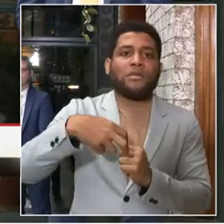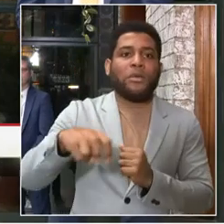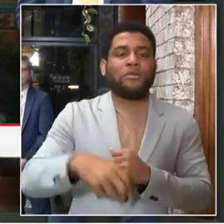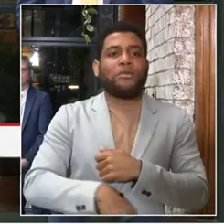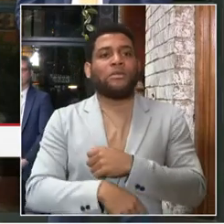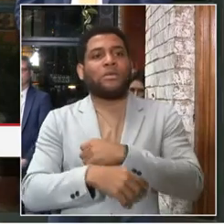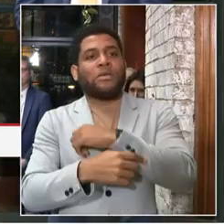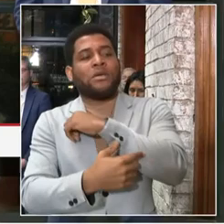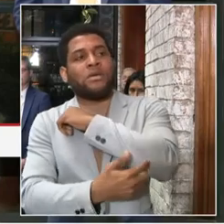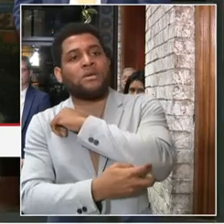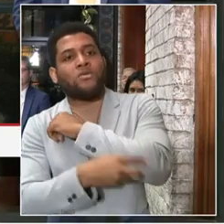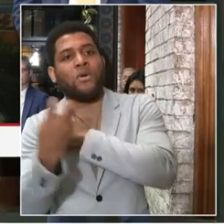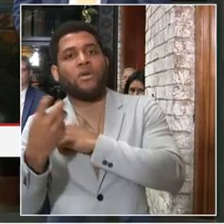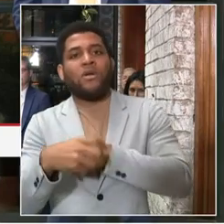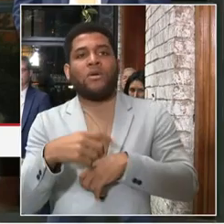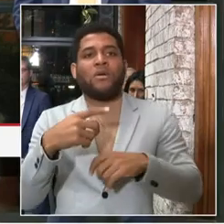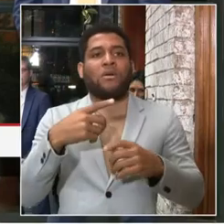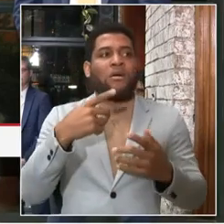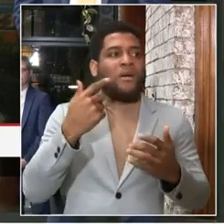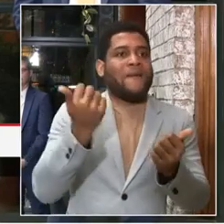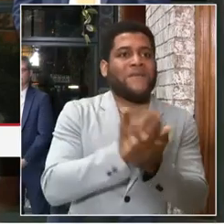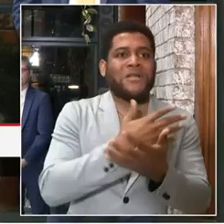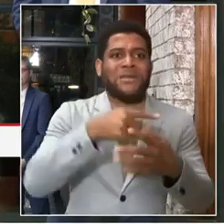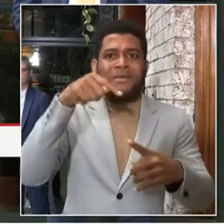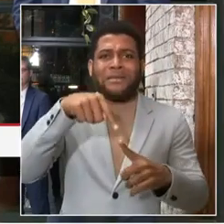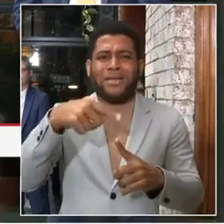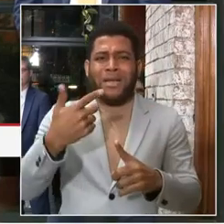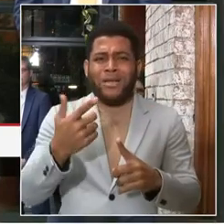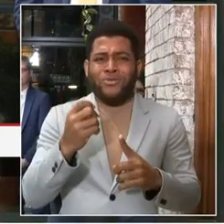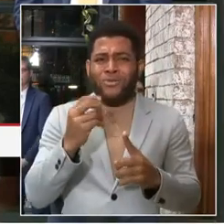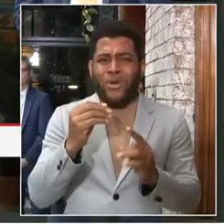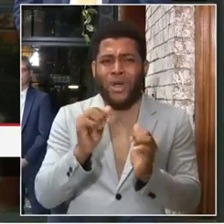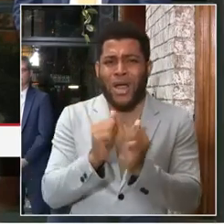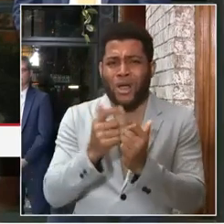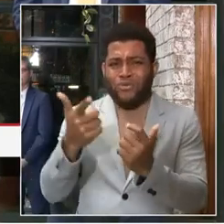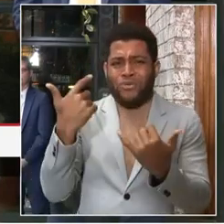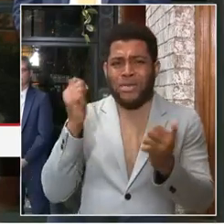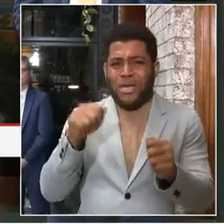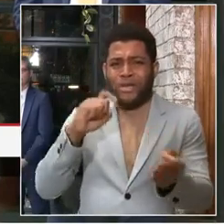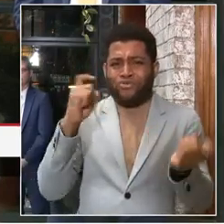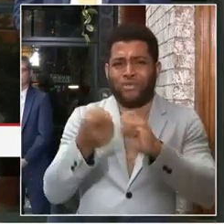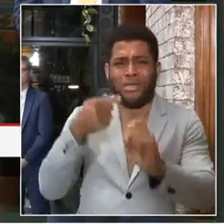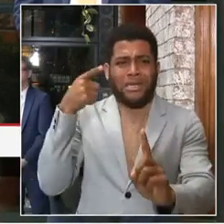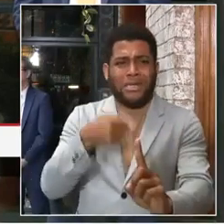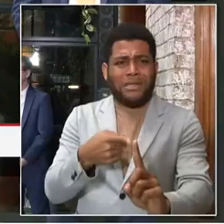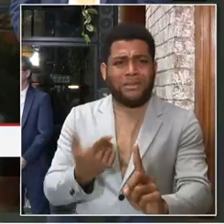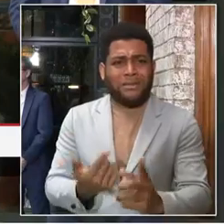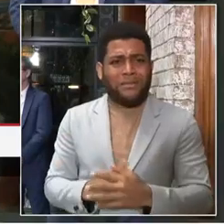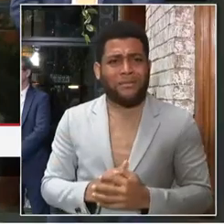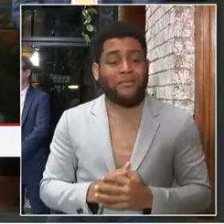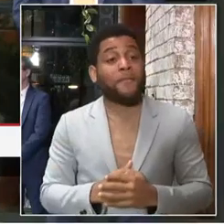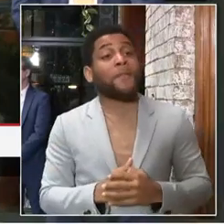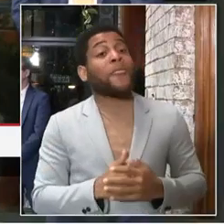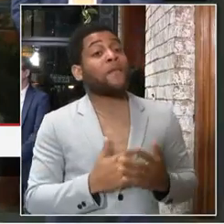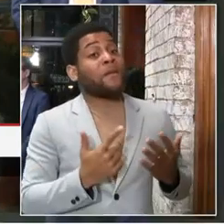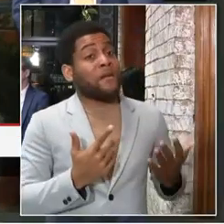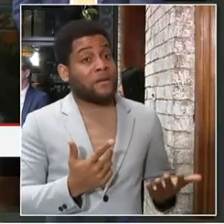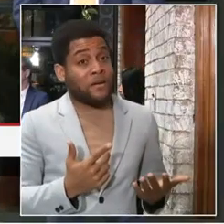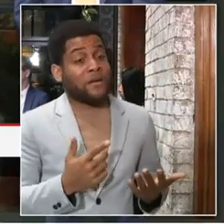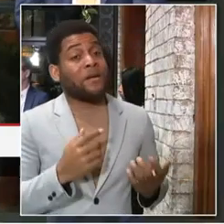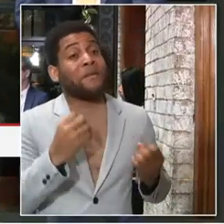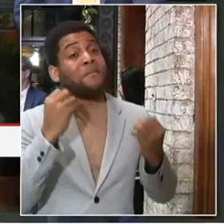the amenities in DC. How do you plan to rectify that as mayor for this plan? Well, mayors have been doing it every day